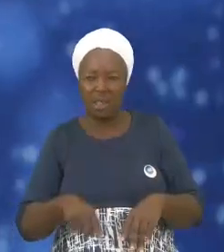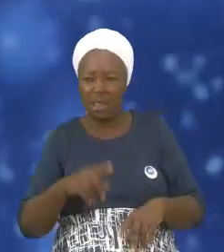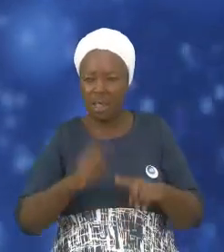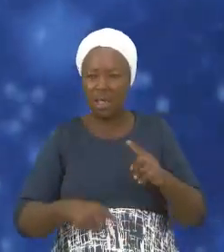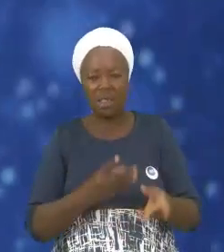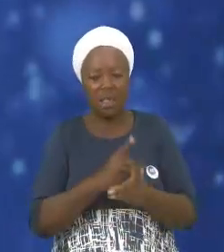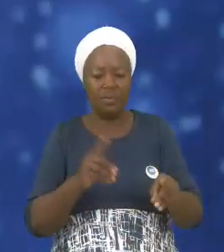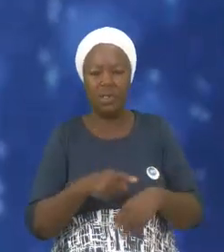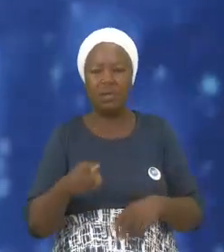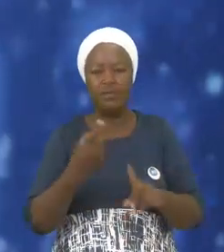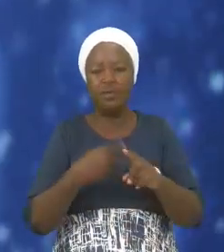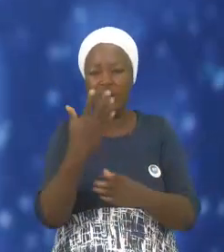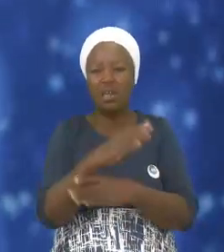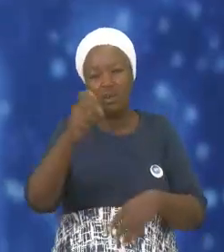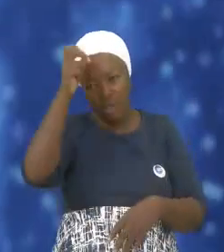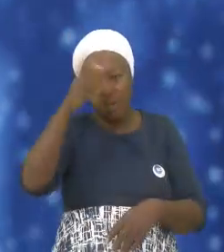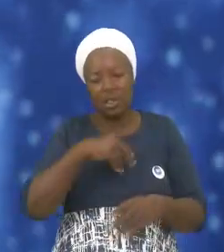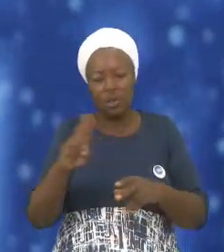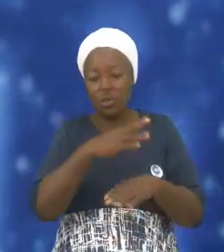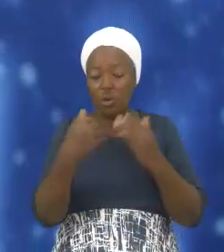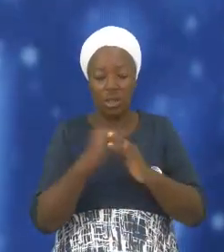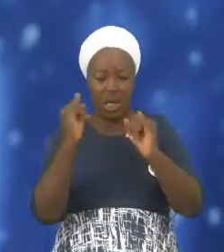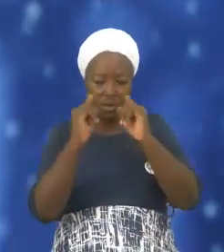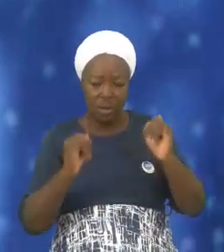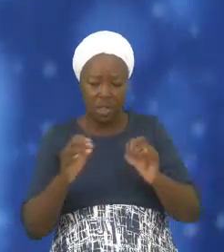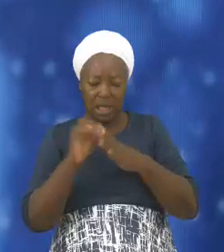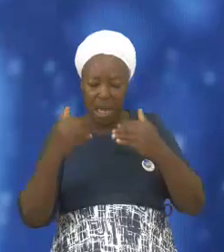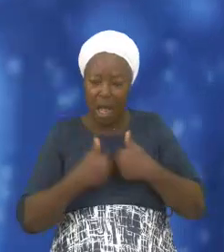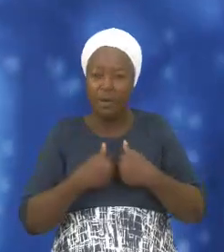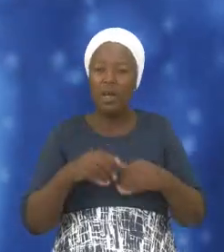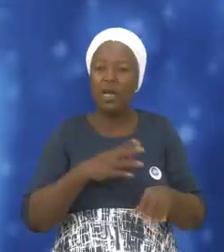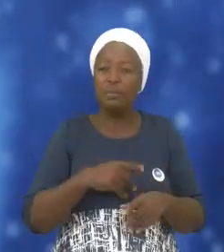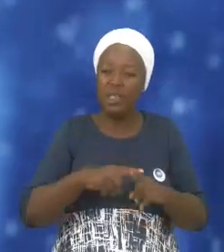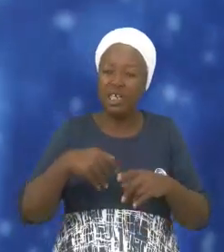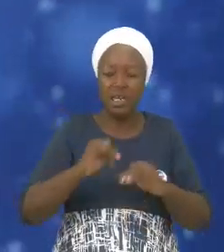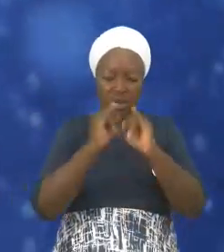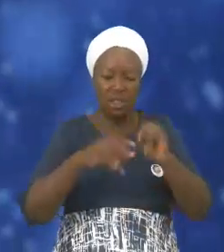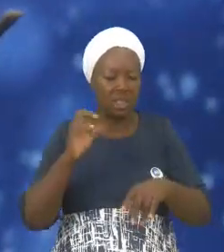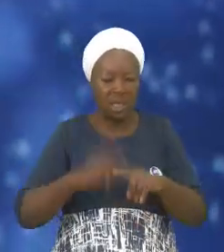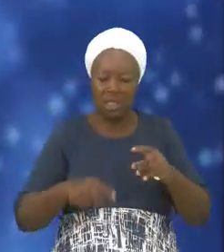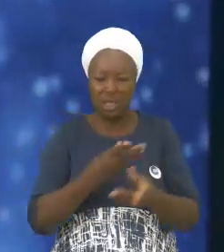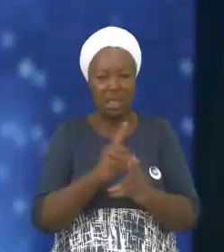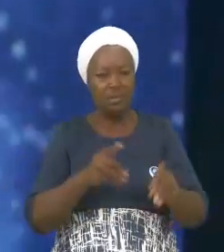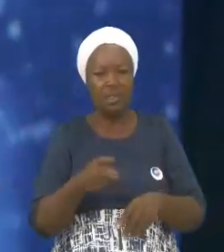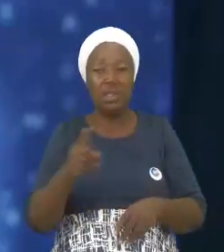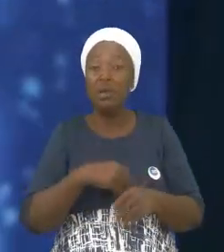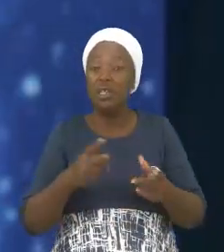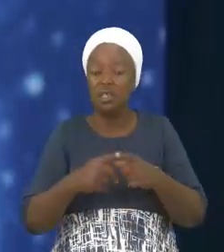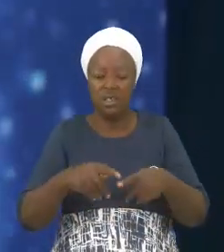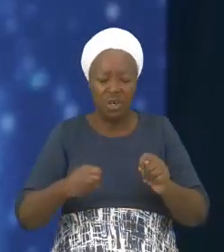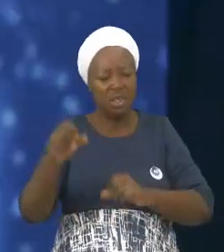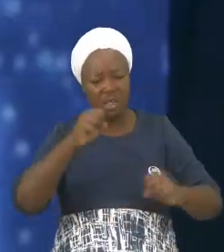And they use all the idolatry and idol worship they have, and the idolatry could not deliver them. They try science, they